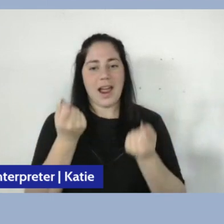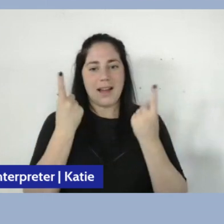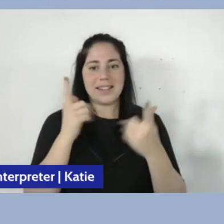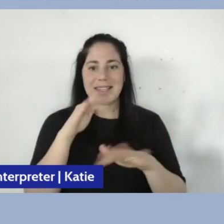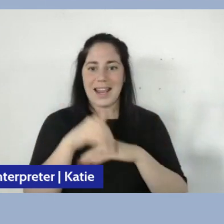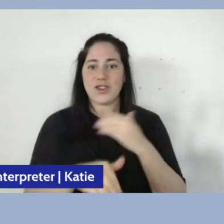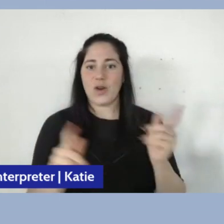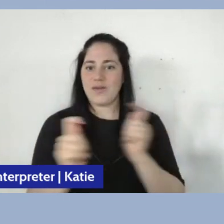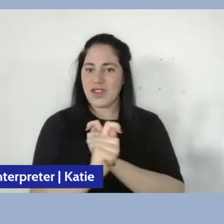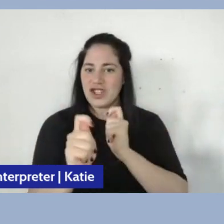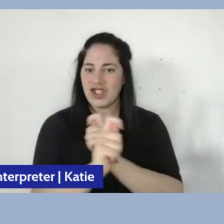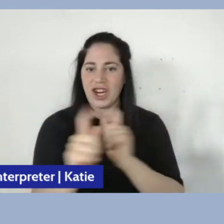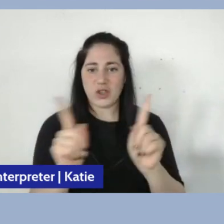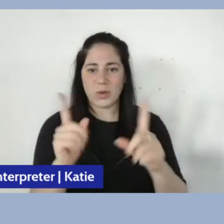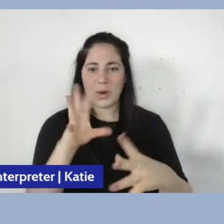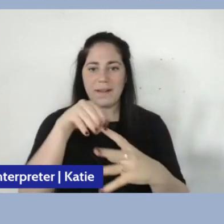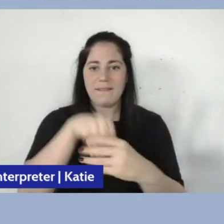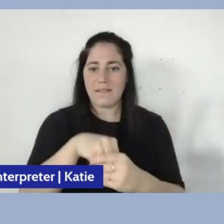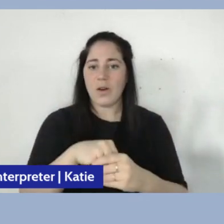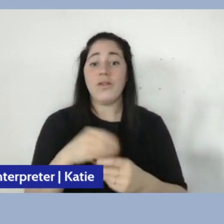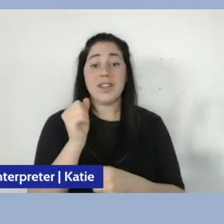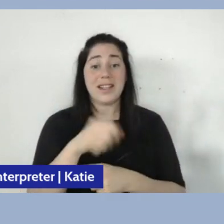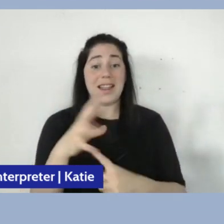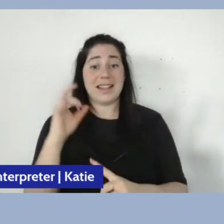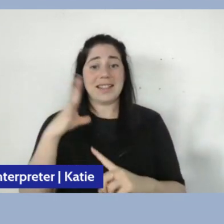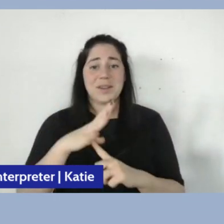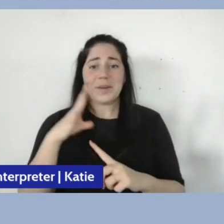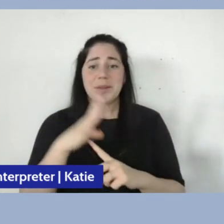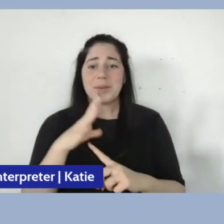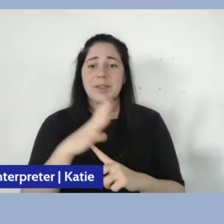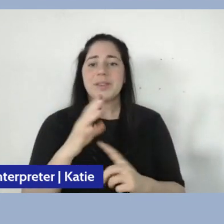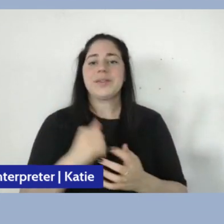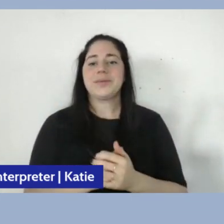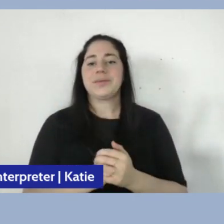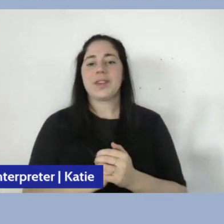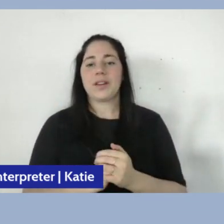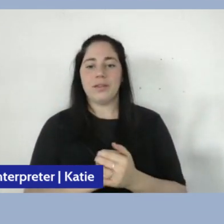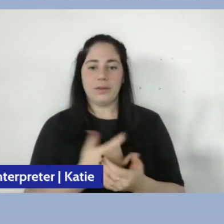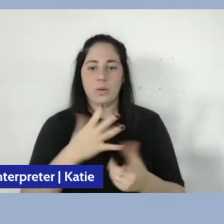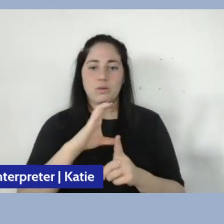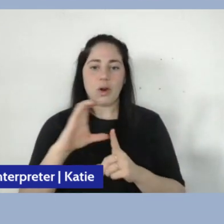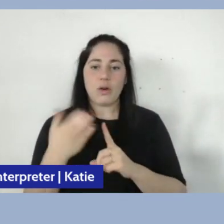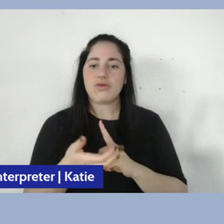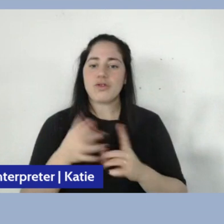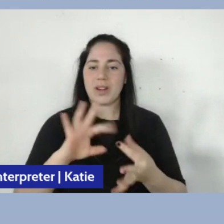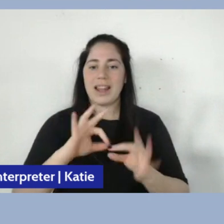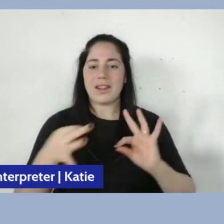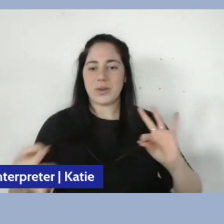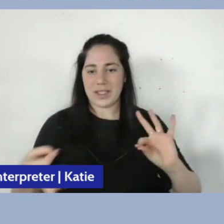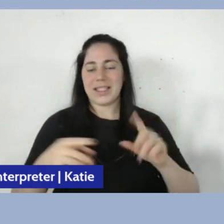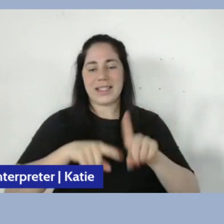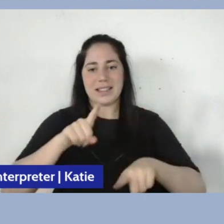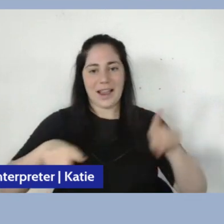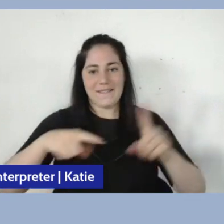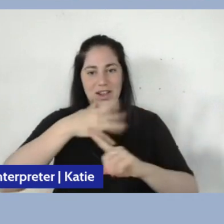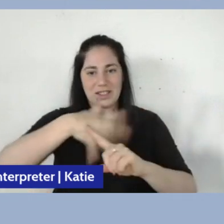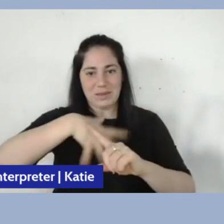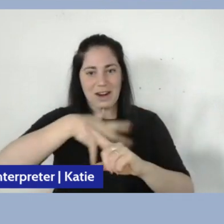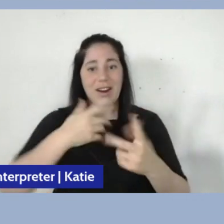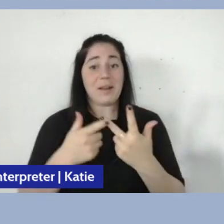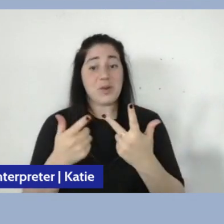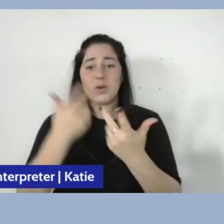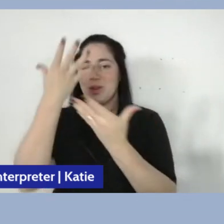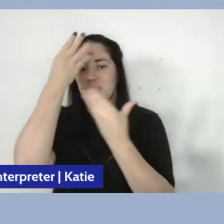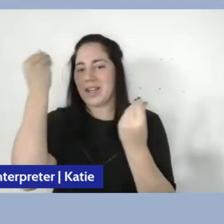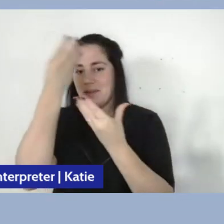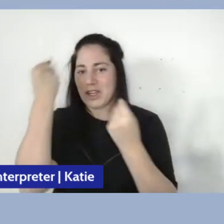And that's really critical for people from culturally and linguistically diverse backgrounds, but also for people with dementia. So